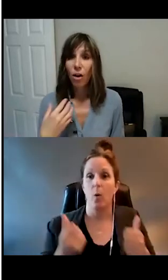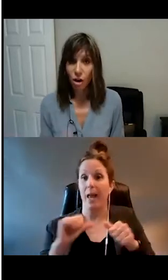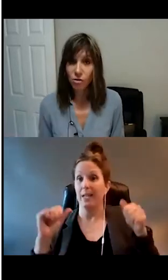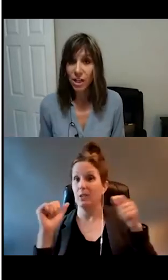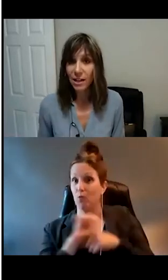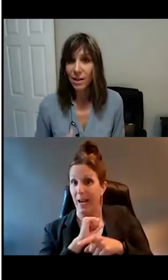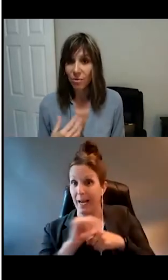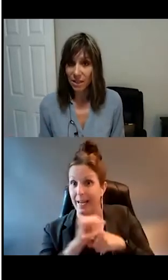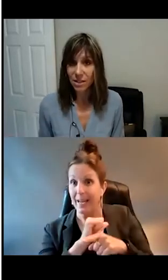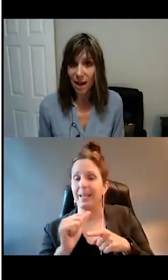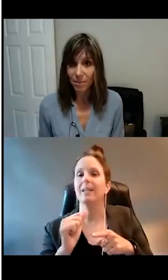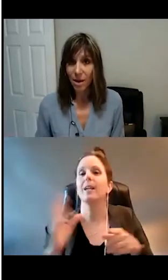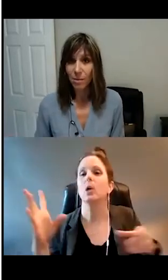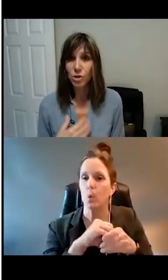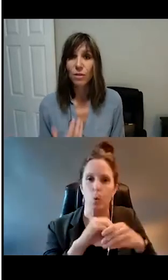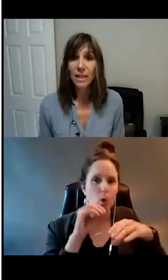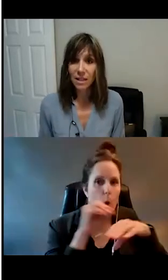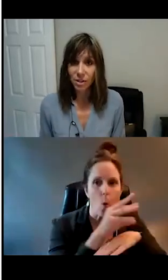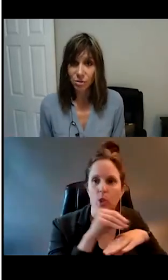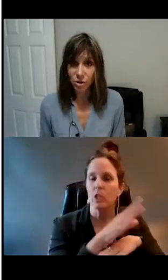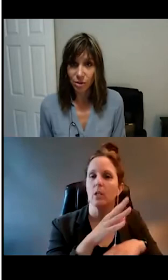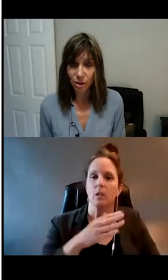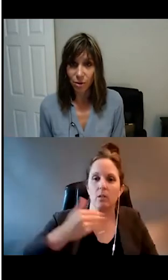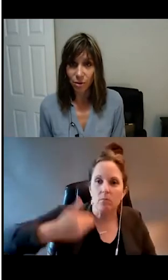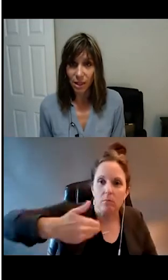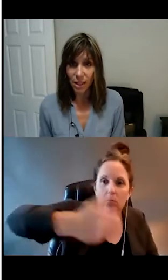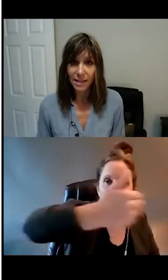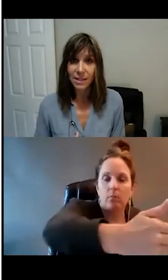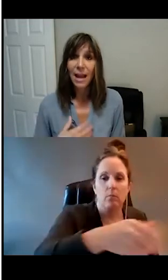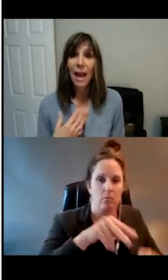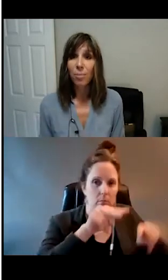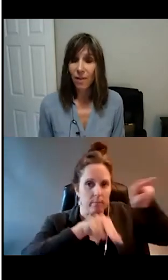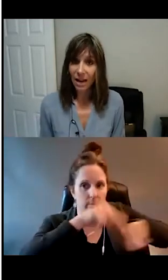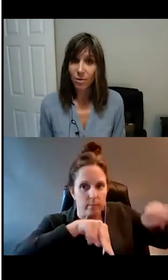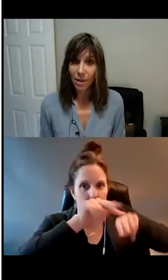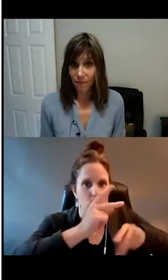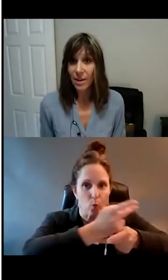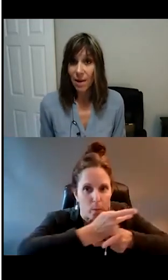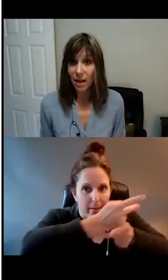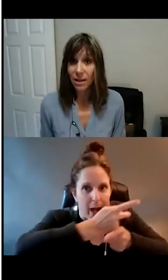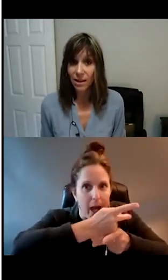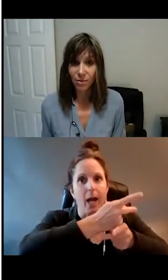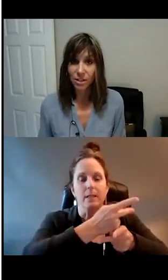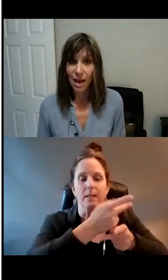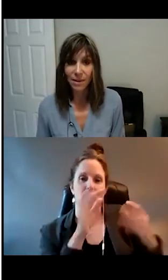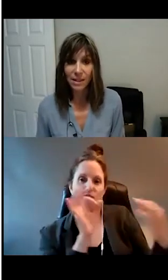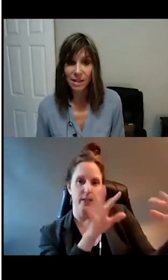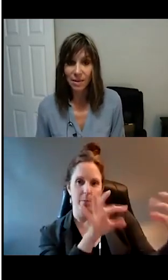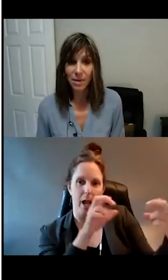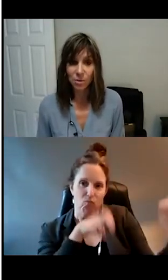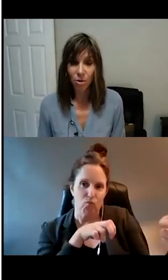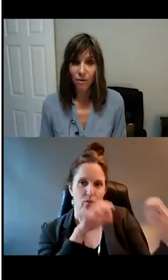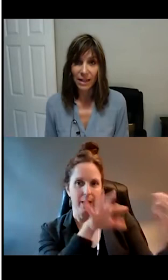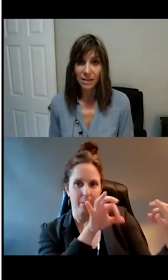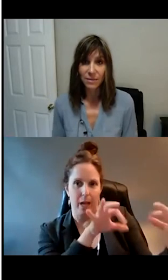by coaching in real time, observing individuals doing their work with a client and providing them feedback in real time. That's